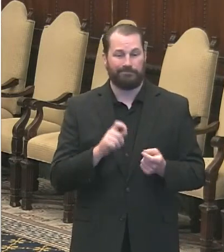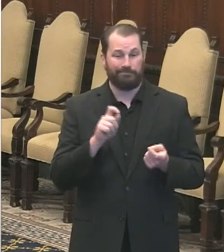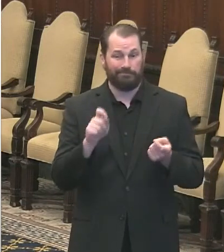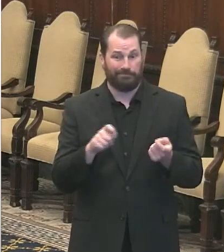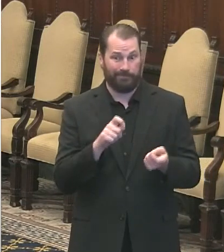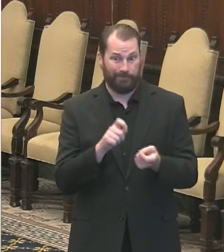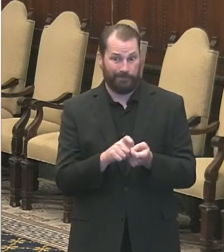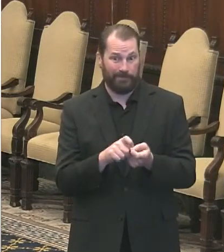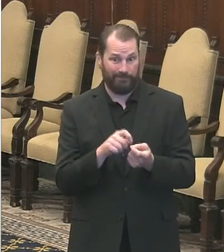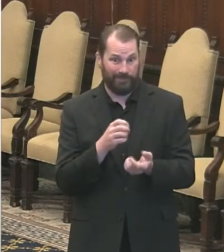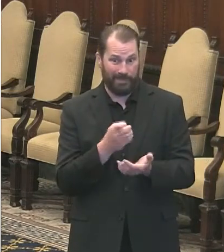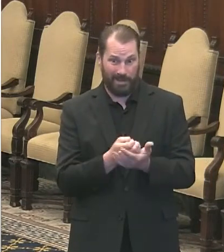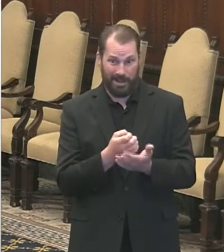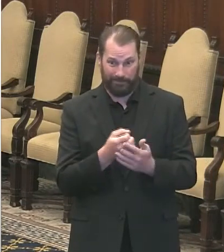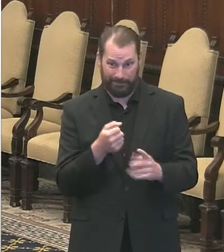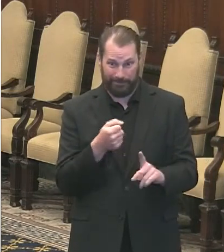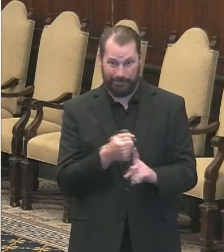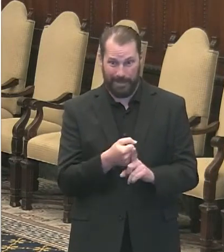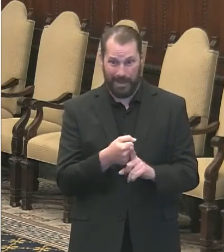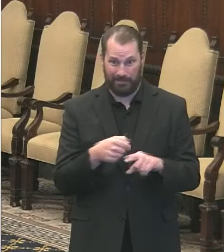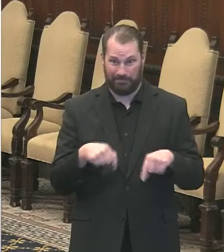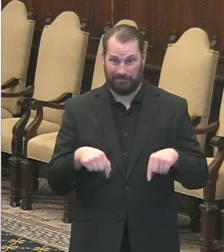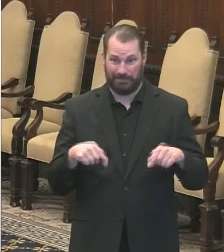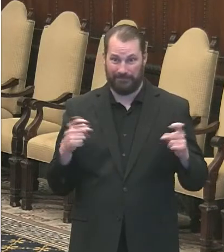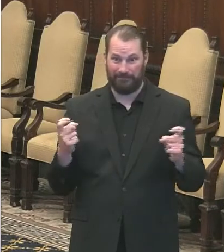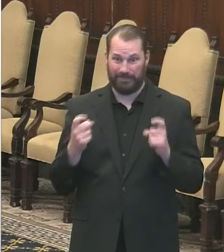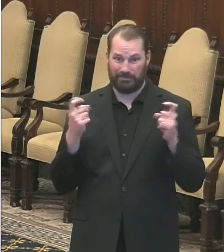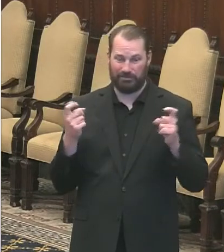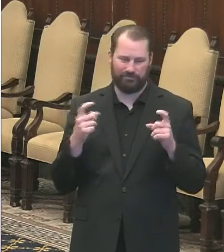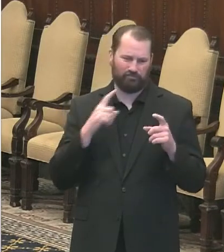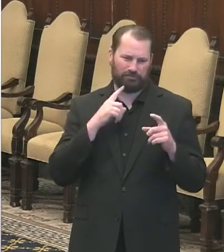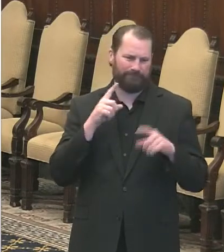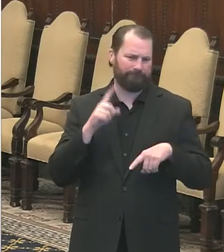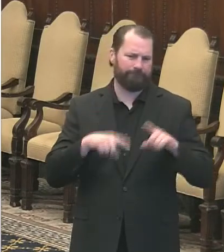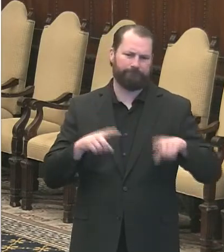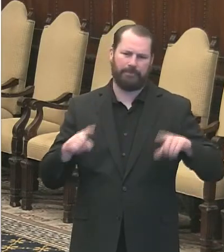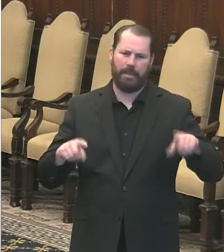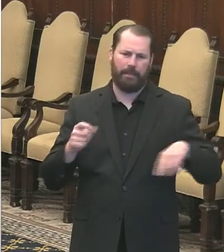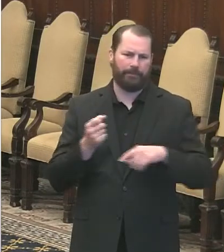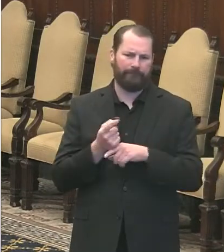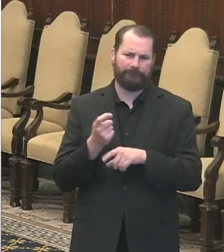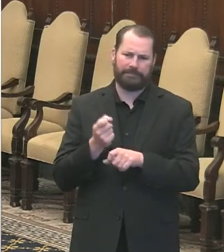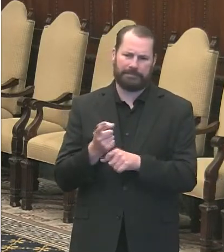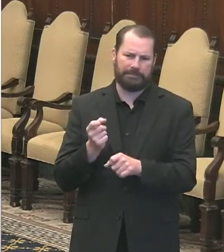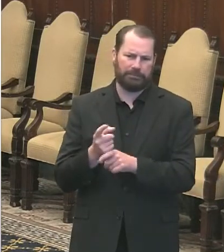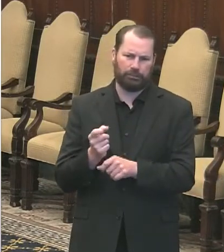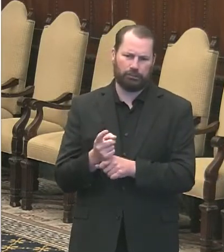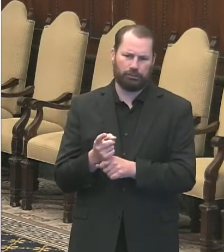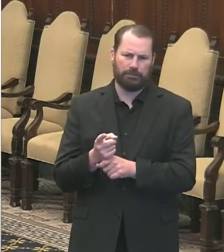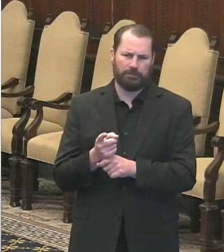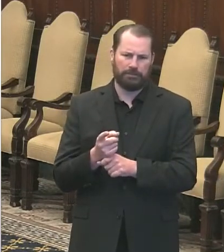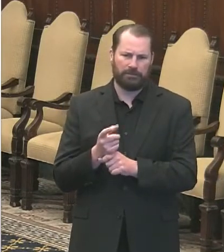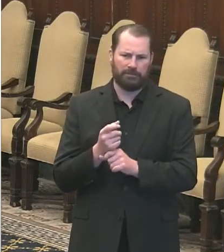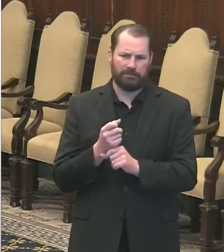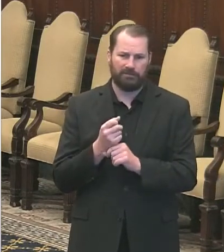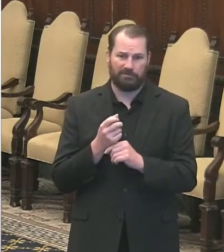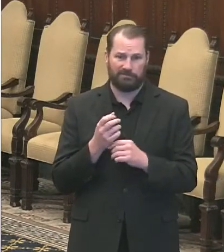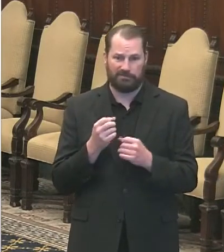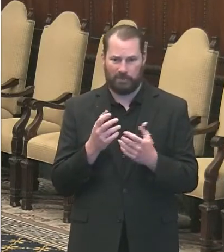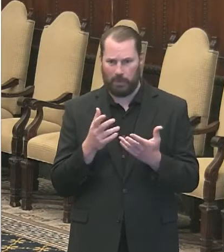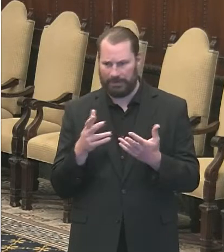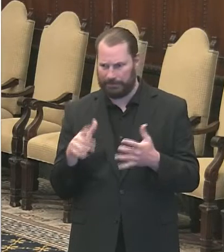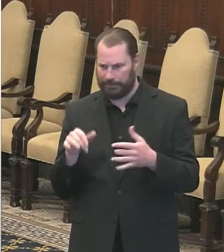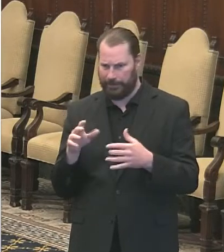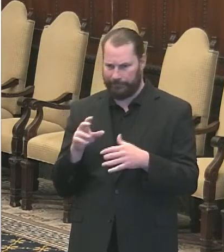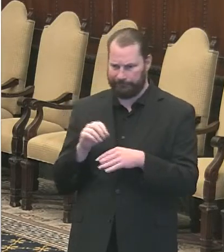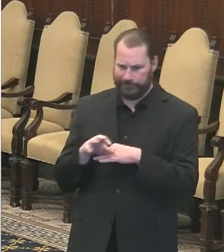Welcome America's festivals, it varies from year to year, depending on various different things that affect how many people come. And I would certainly